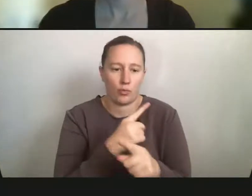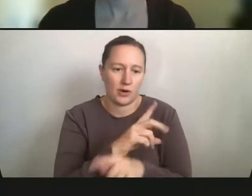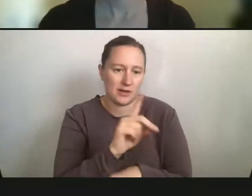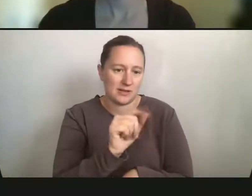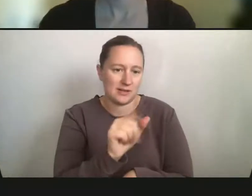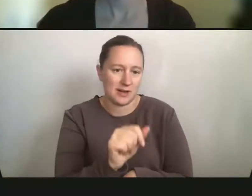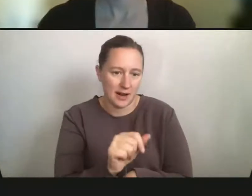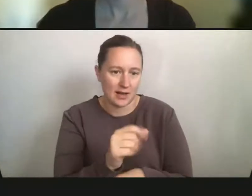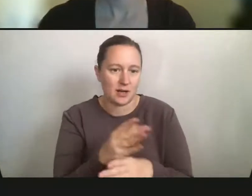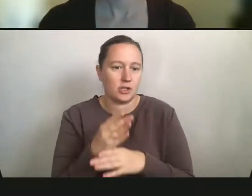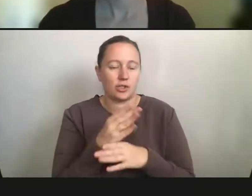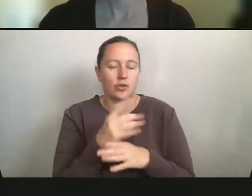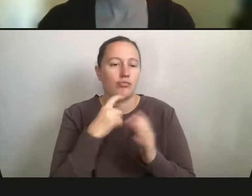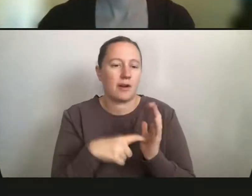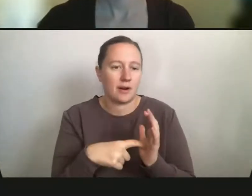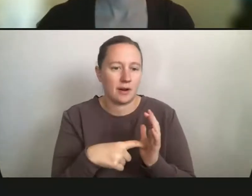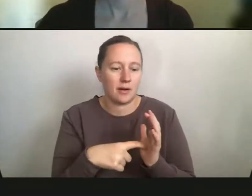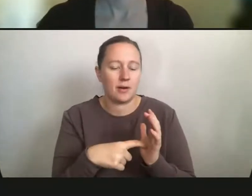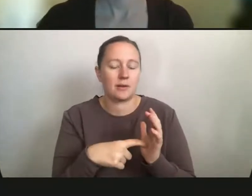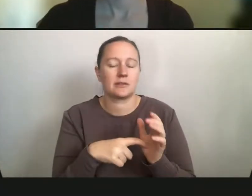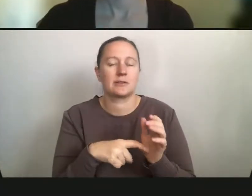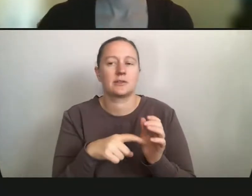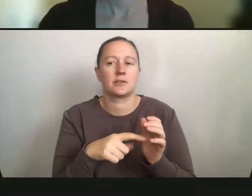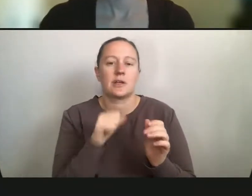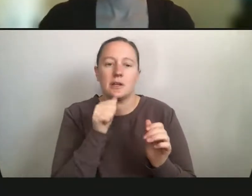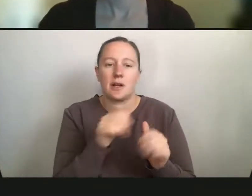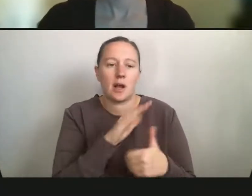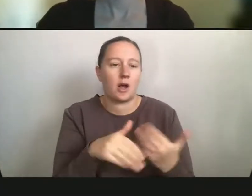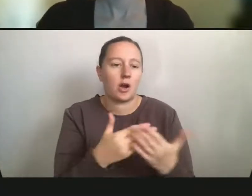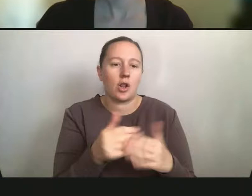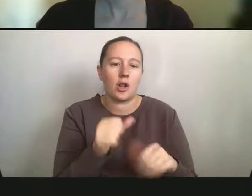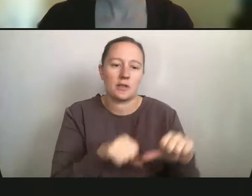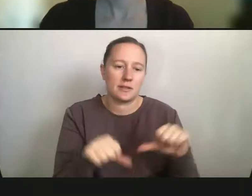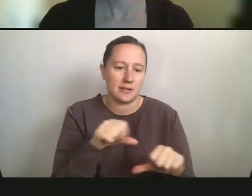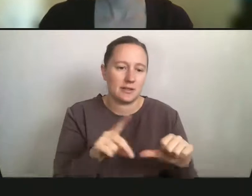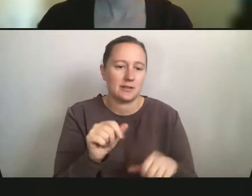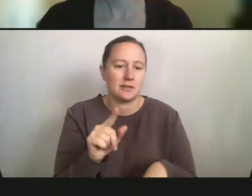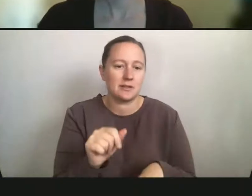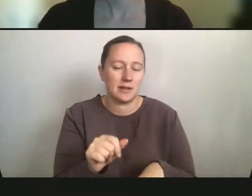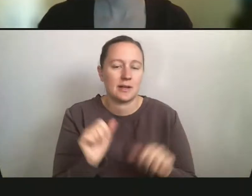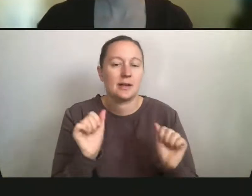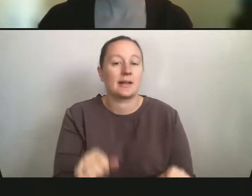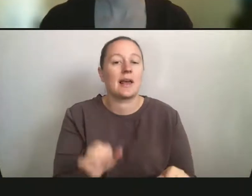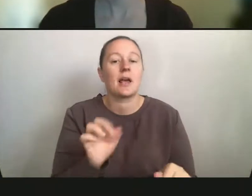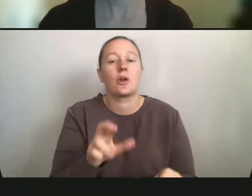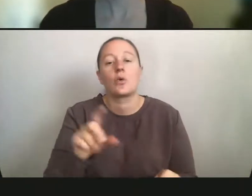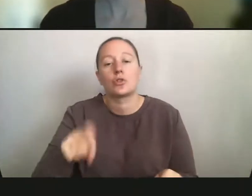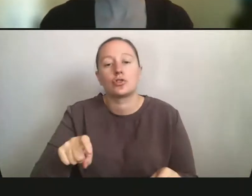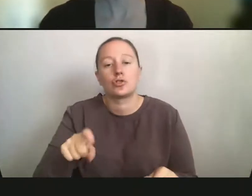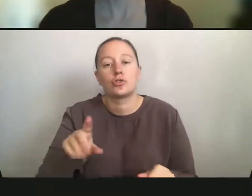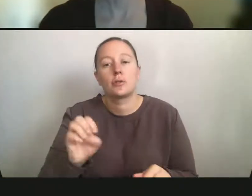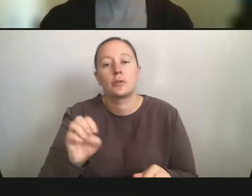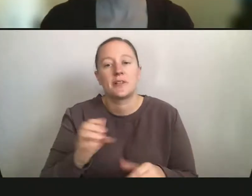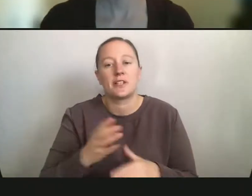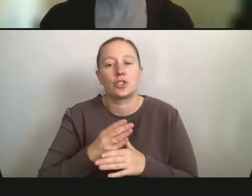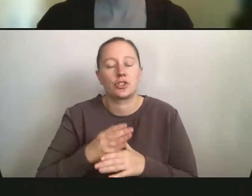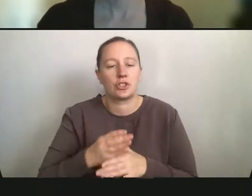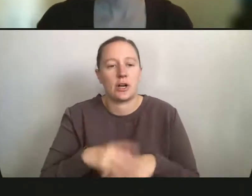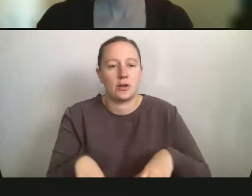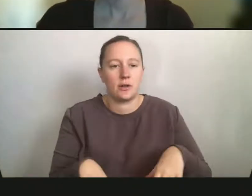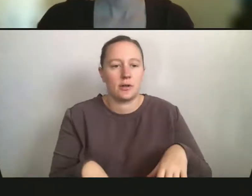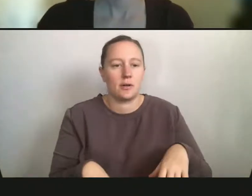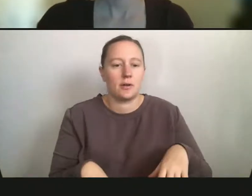sharing, recognizing that not all scientific data, can or should be shared.